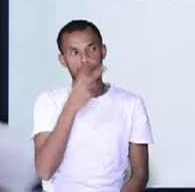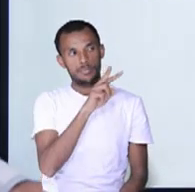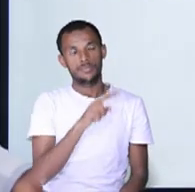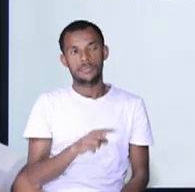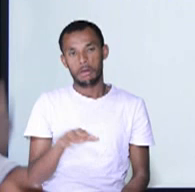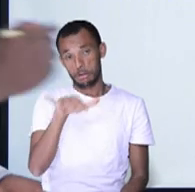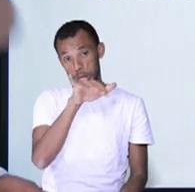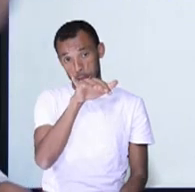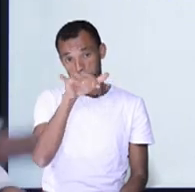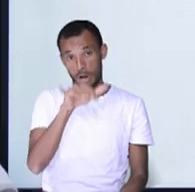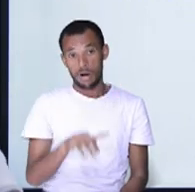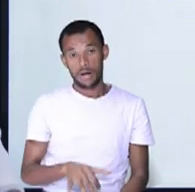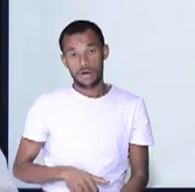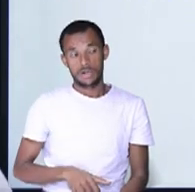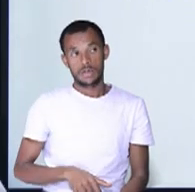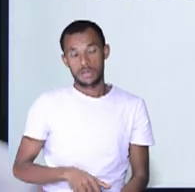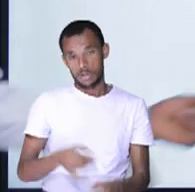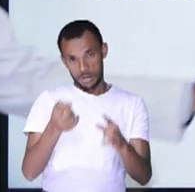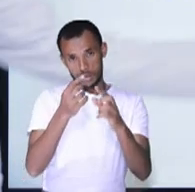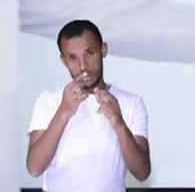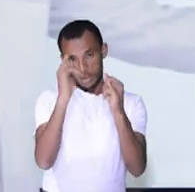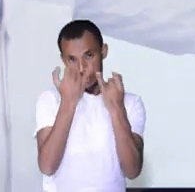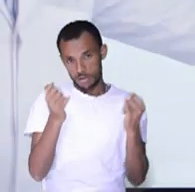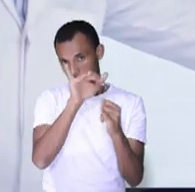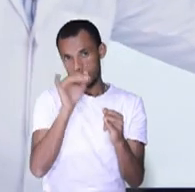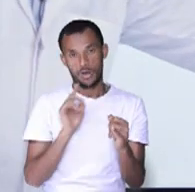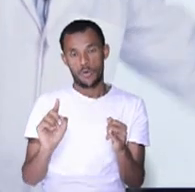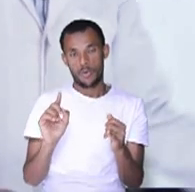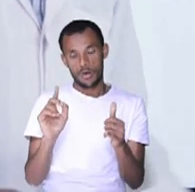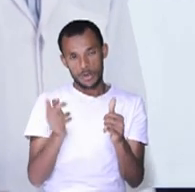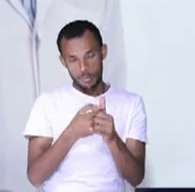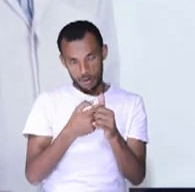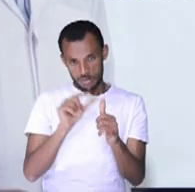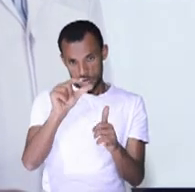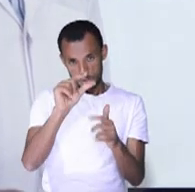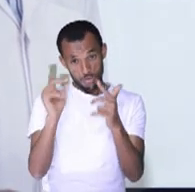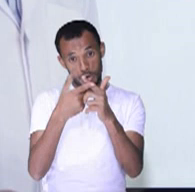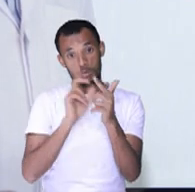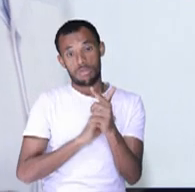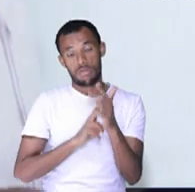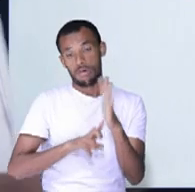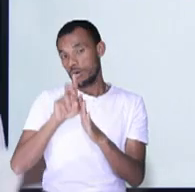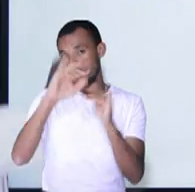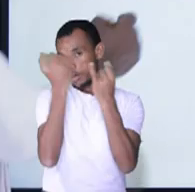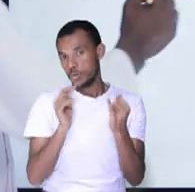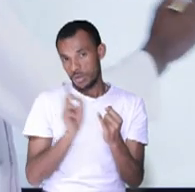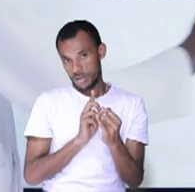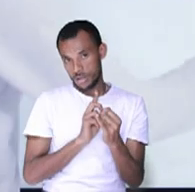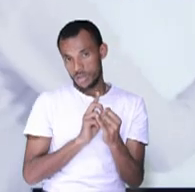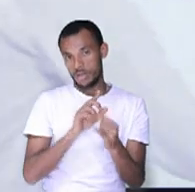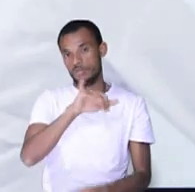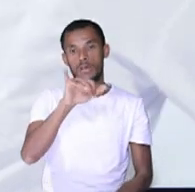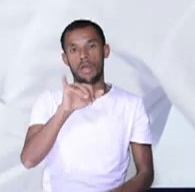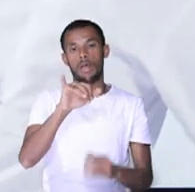They may be similar. One is the enlargement of the other. For example, the second one is the enlargement of the first. So that in